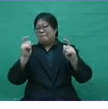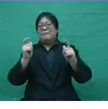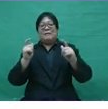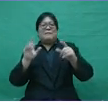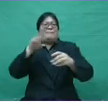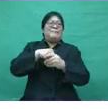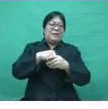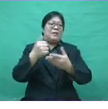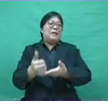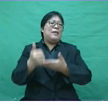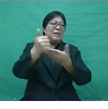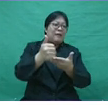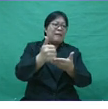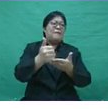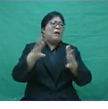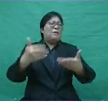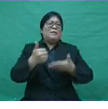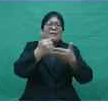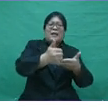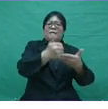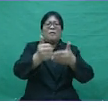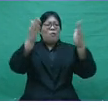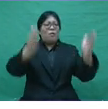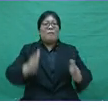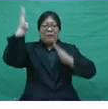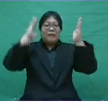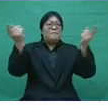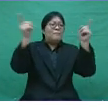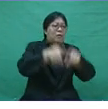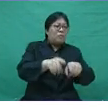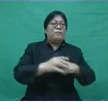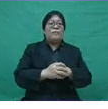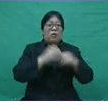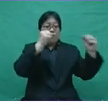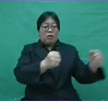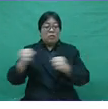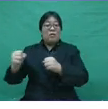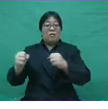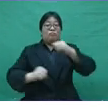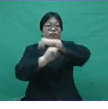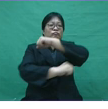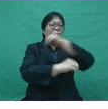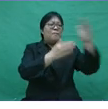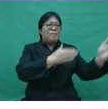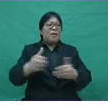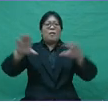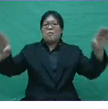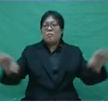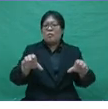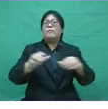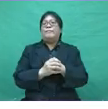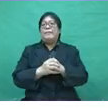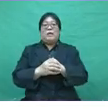to provide immediate relief to affected Malaysians. A structured plan was implemented known as the